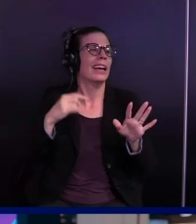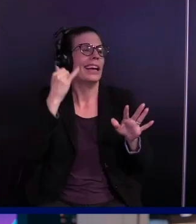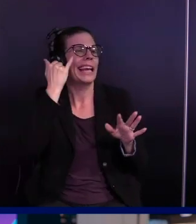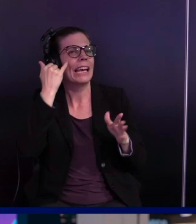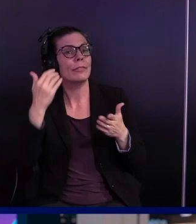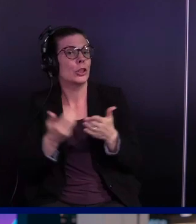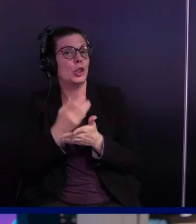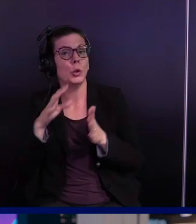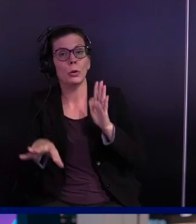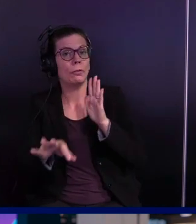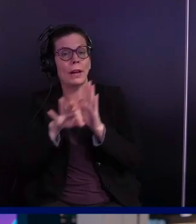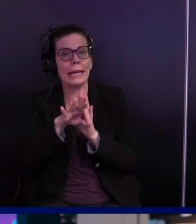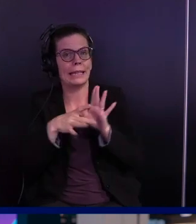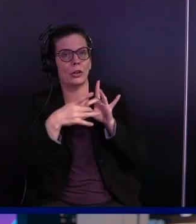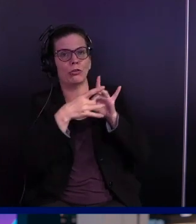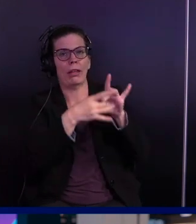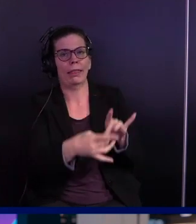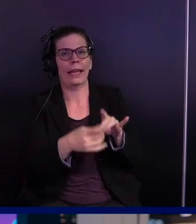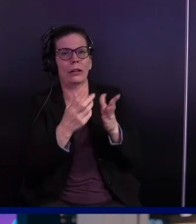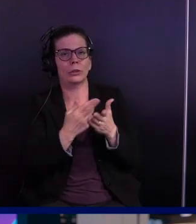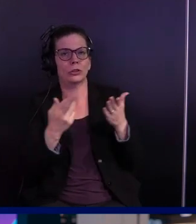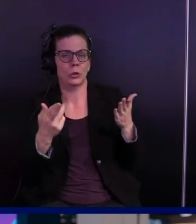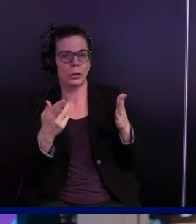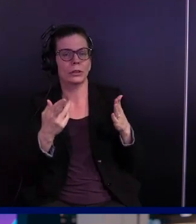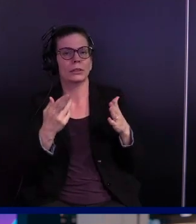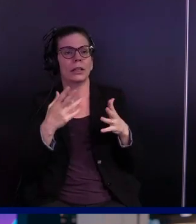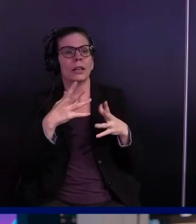new findings that relate resources that are part of